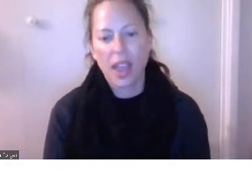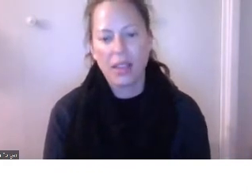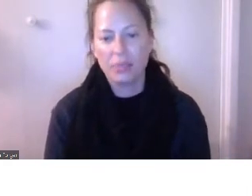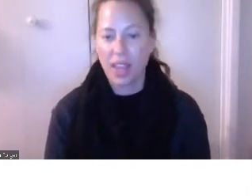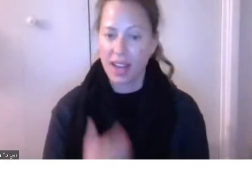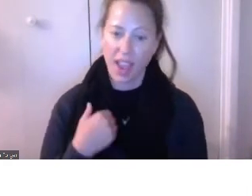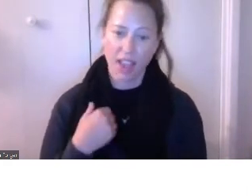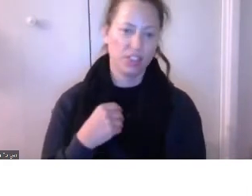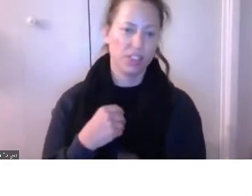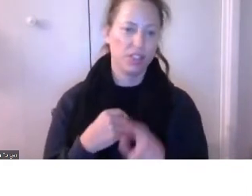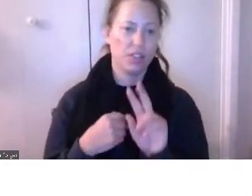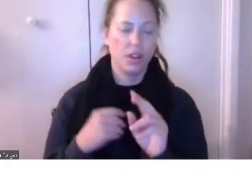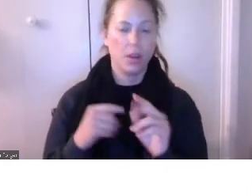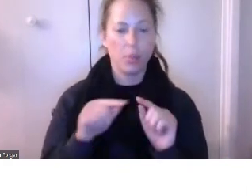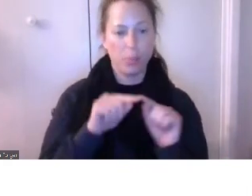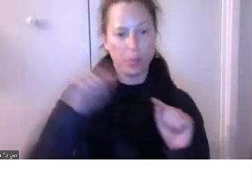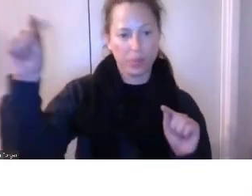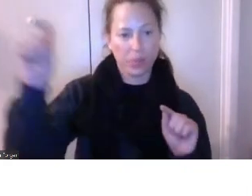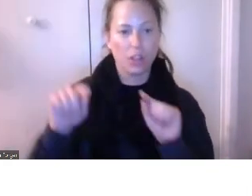Next slide.